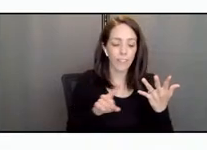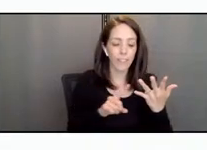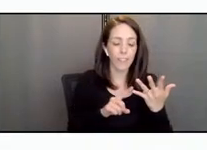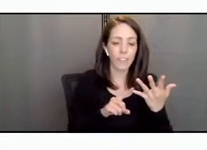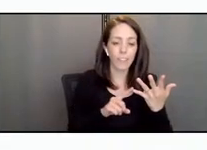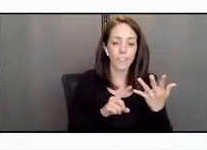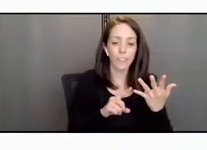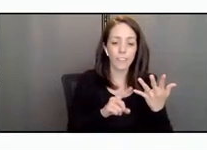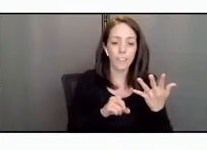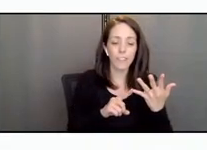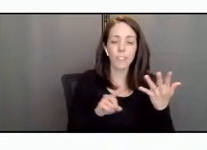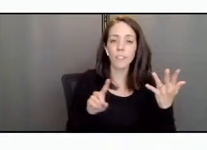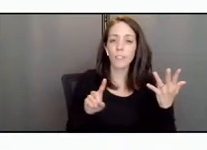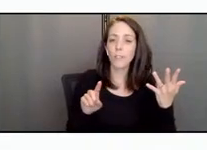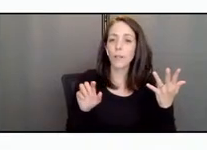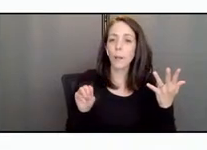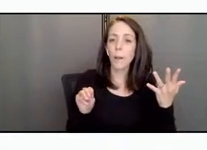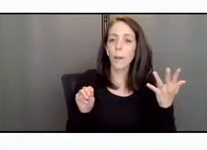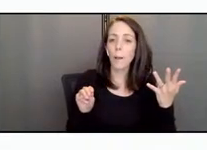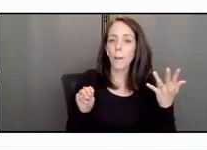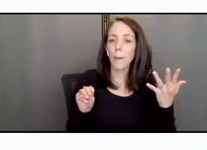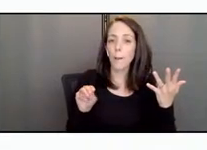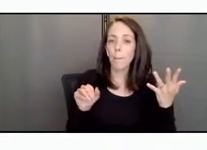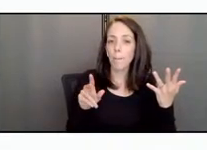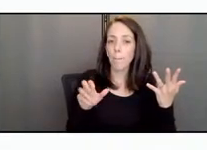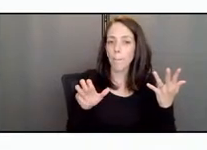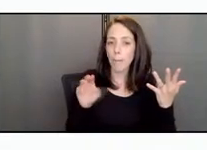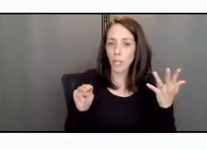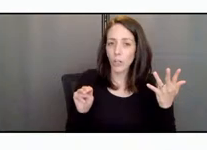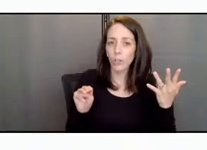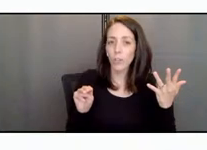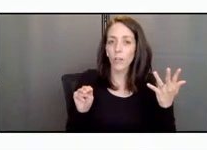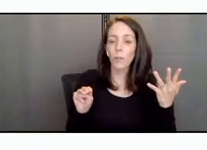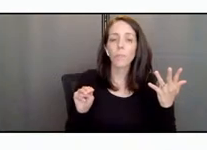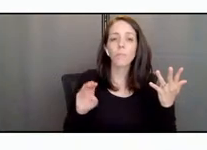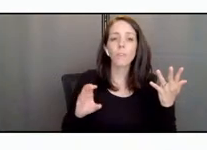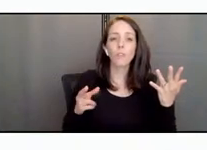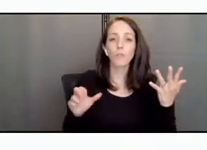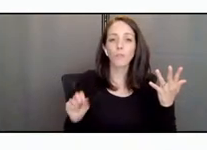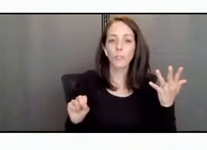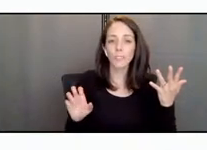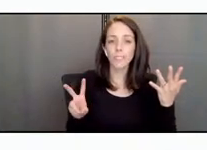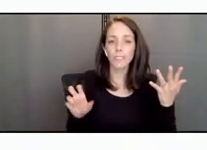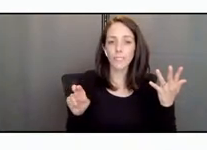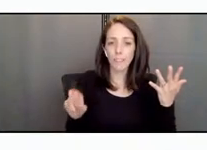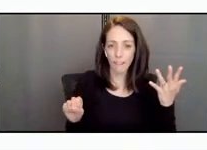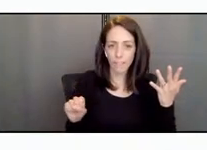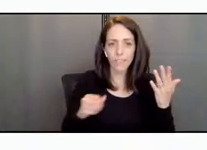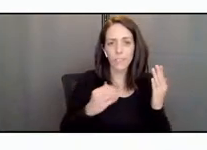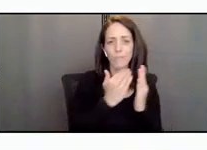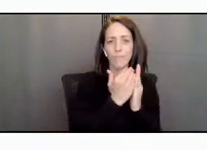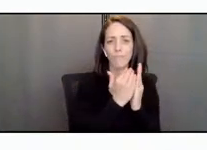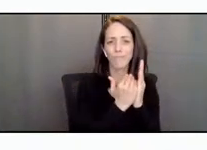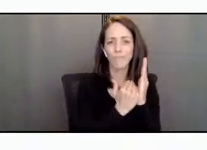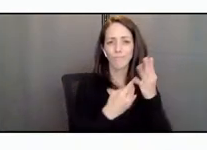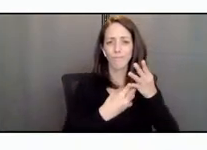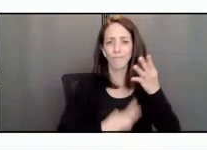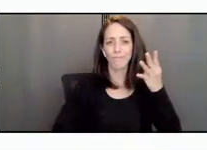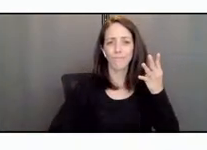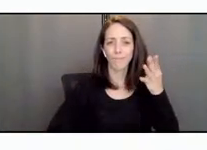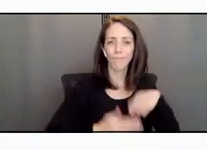Leda Garside, Mariana Phipps, and Dr. Chris Evans, and Caroline Sachs, whose sweat equity in the trenches is immeasurable and deeply